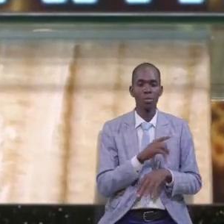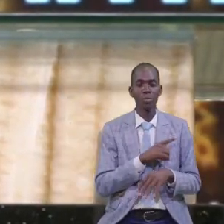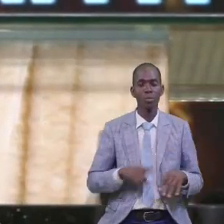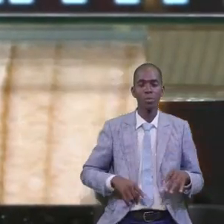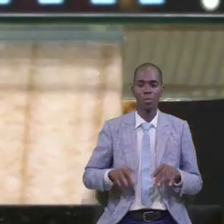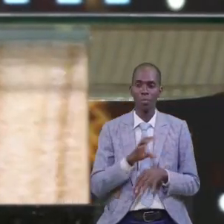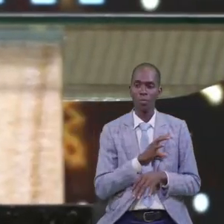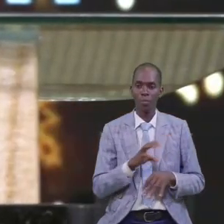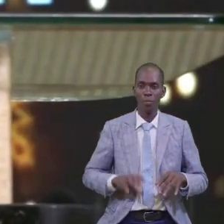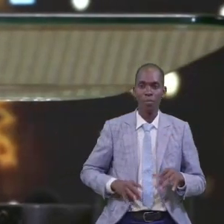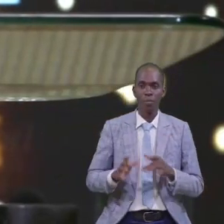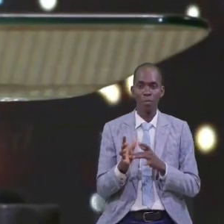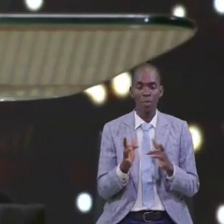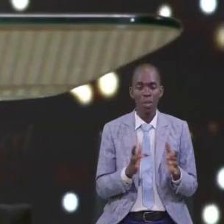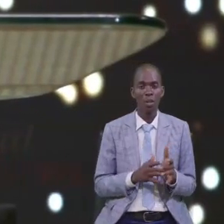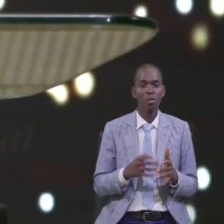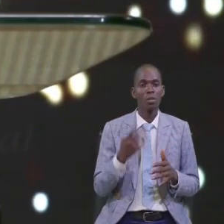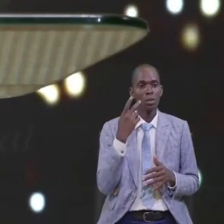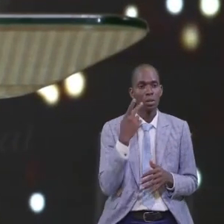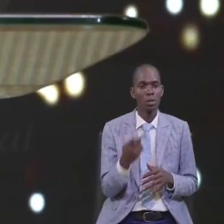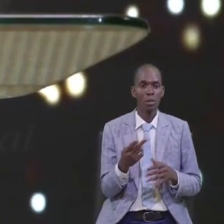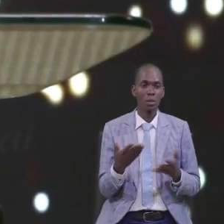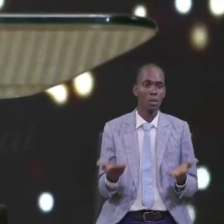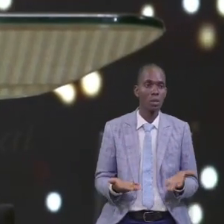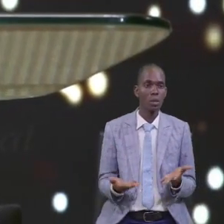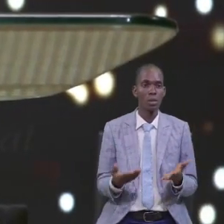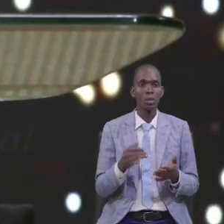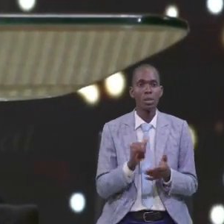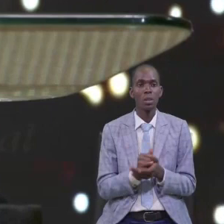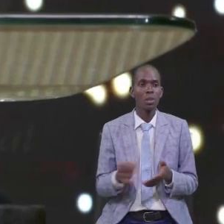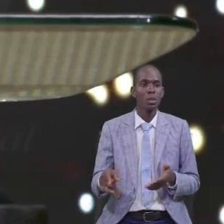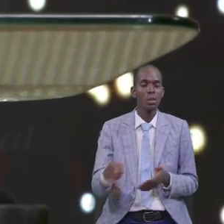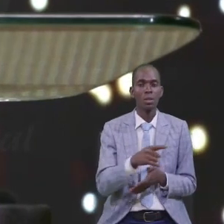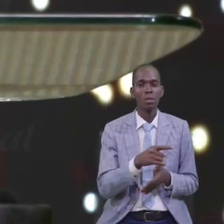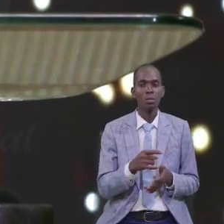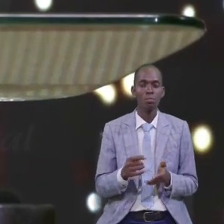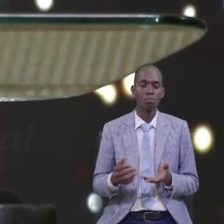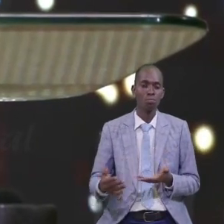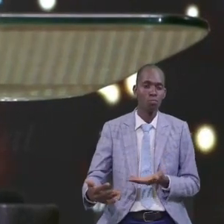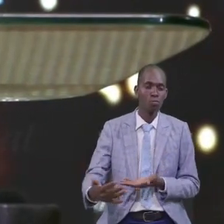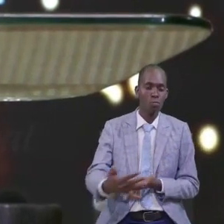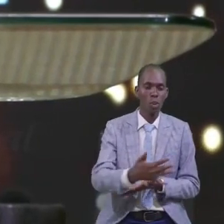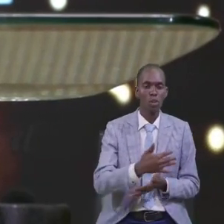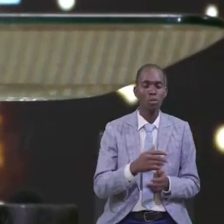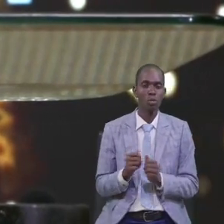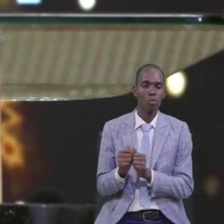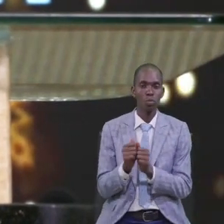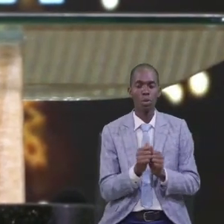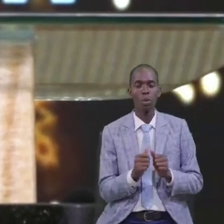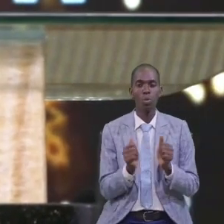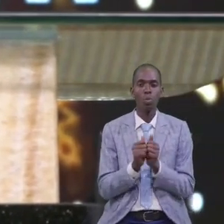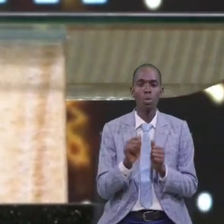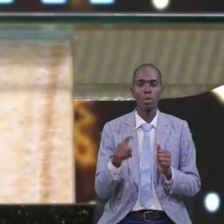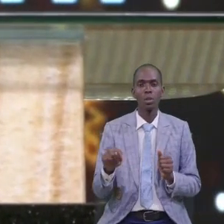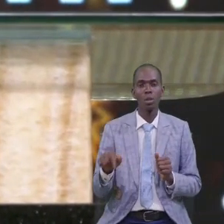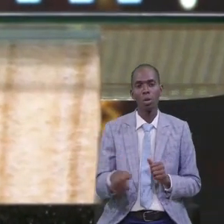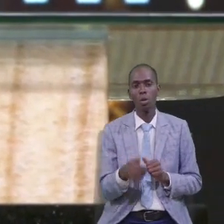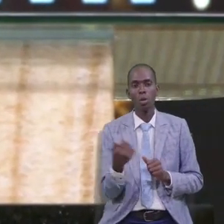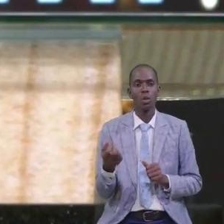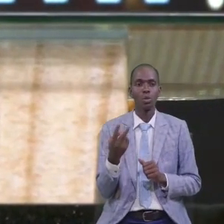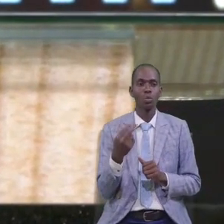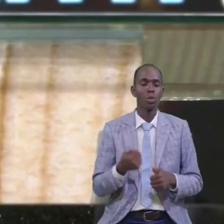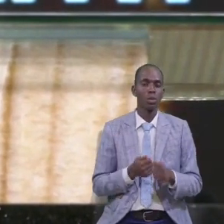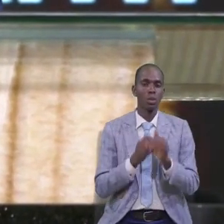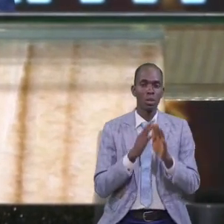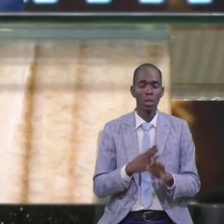Acts chapter 1, it says they gathered together with the other disciples, and they now accepted